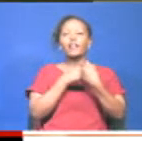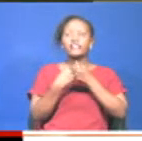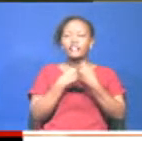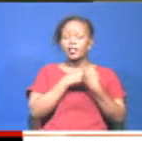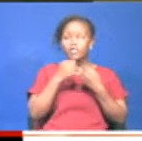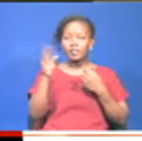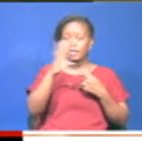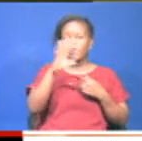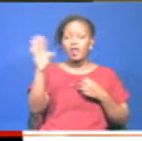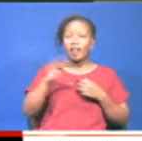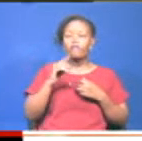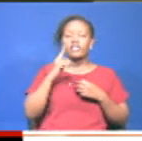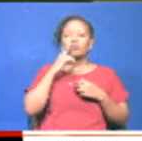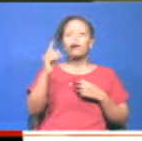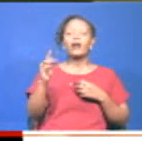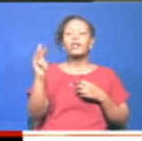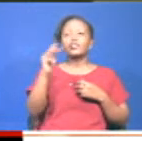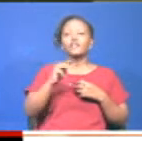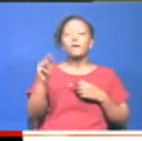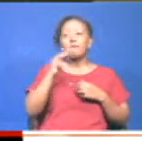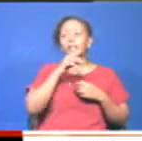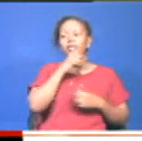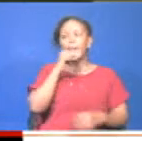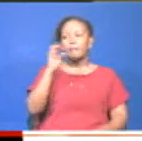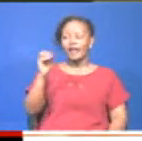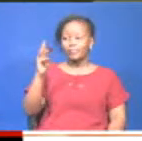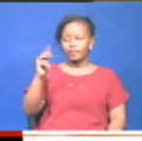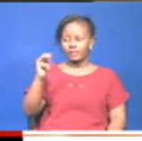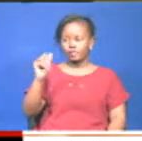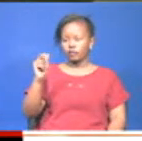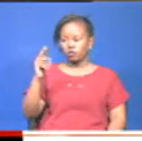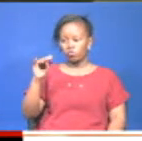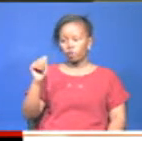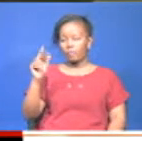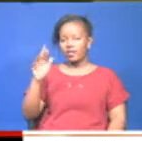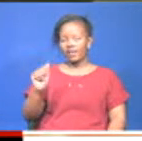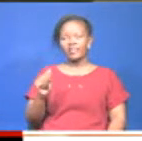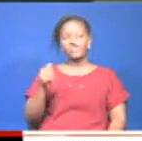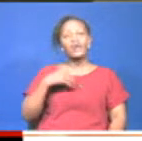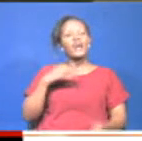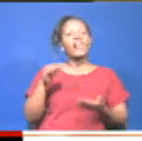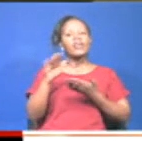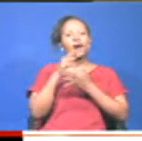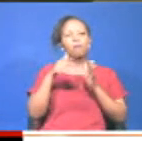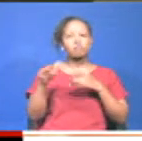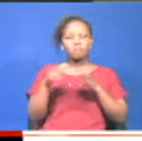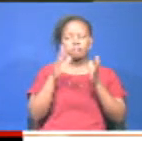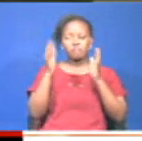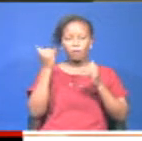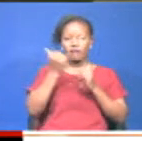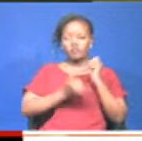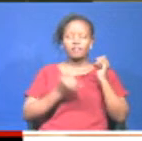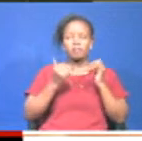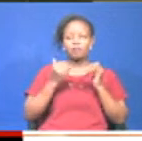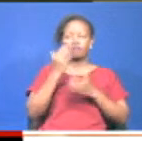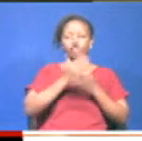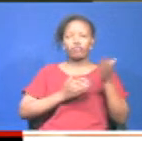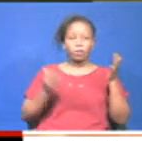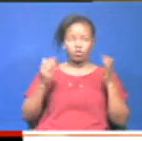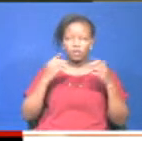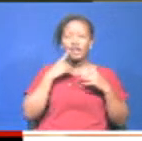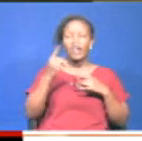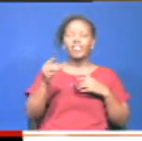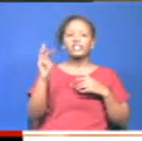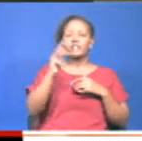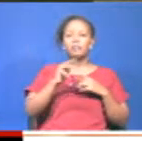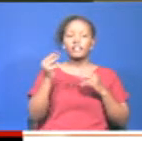champion and record holder Ferdinand Omanyala booked a place in the semifinals of the 100 meters race after